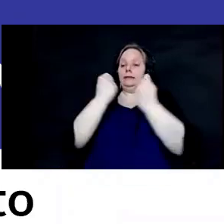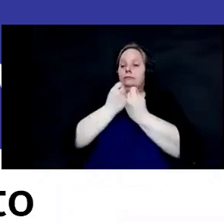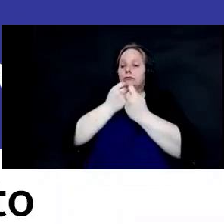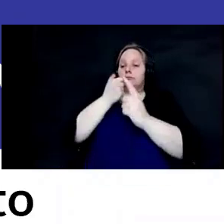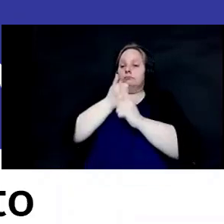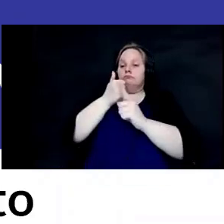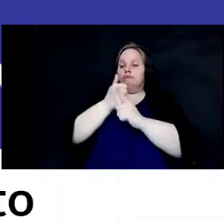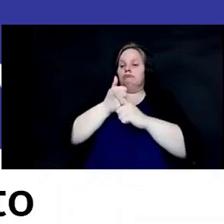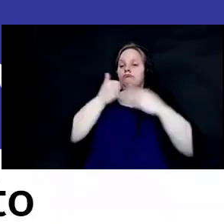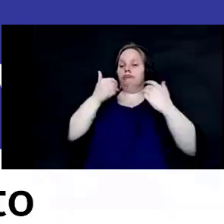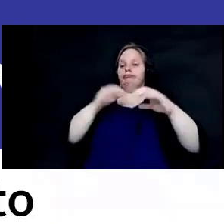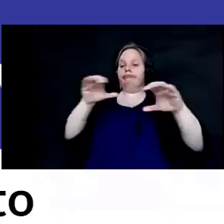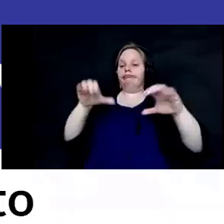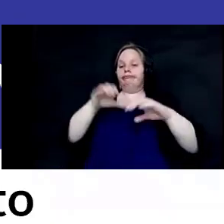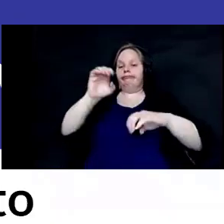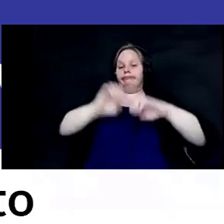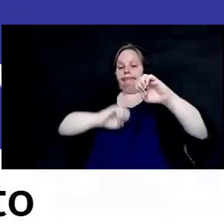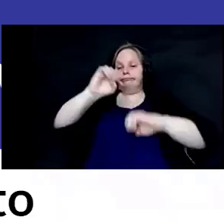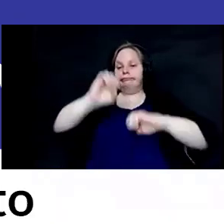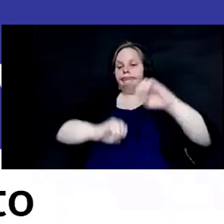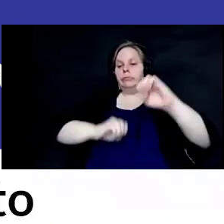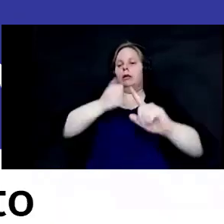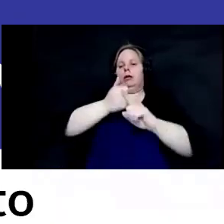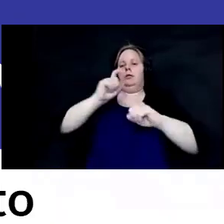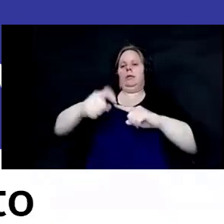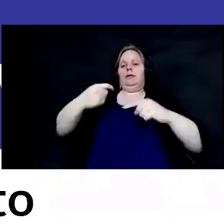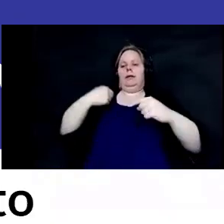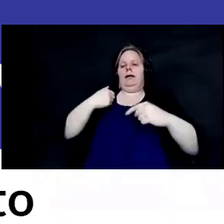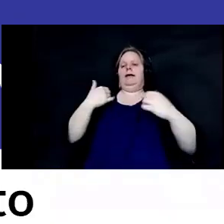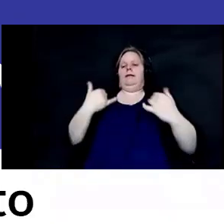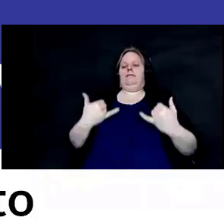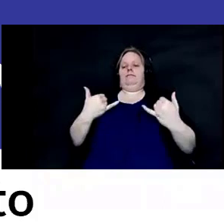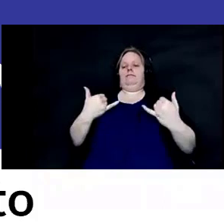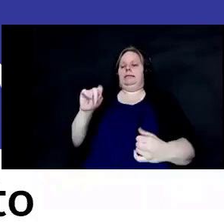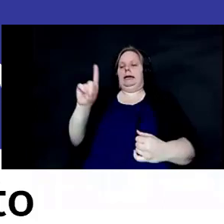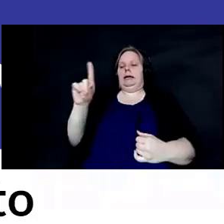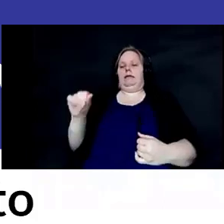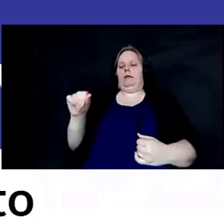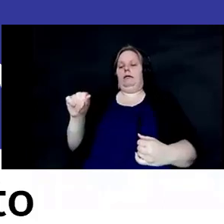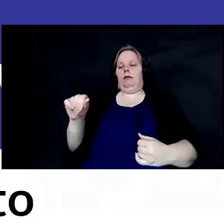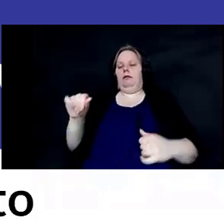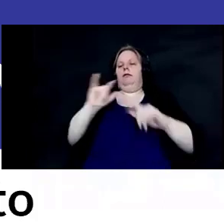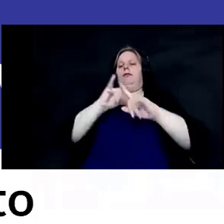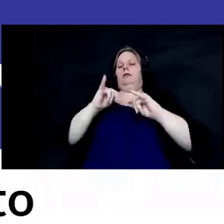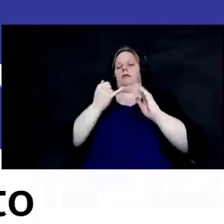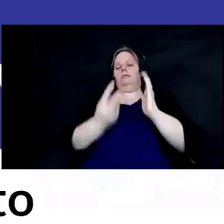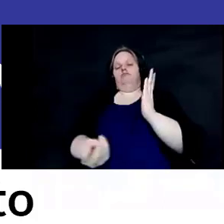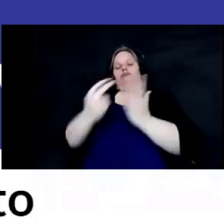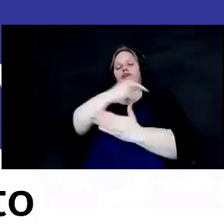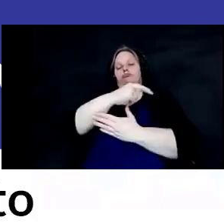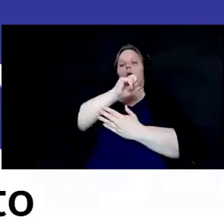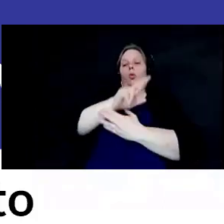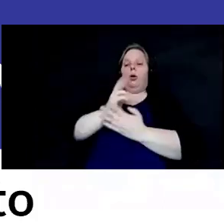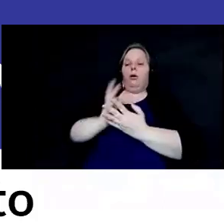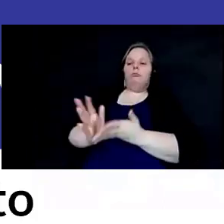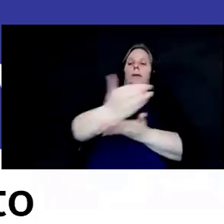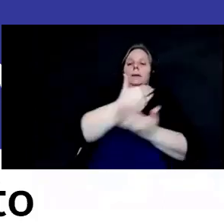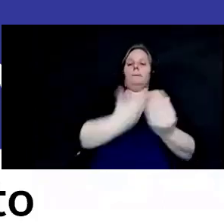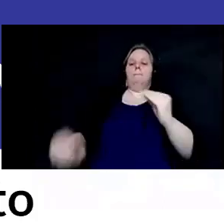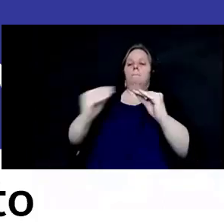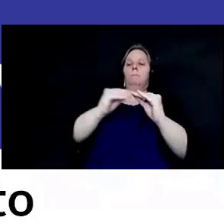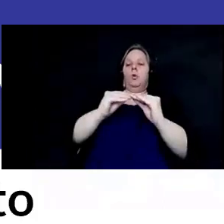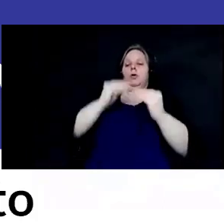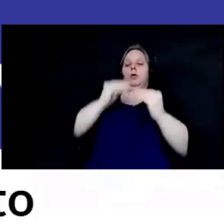the evaluation must have existing data at the time of the review of data, or must collect additional data